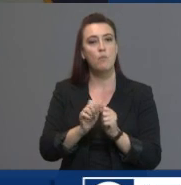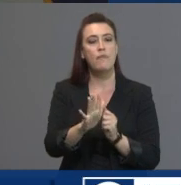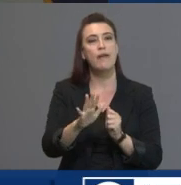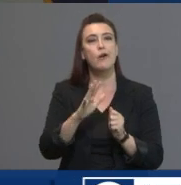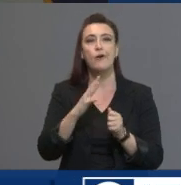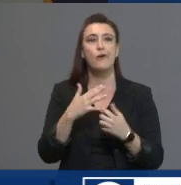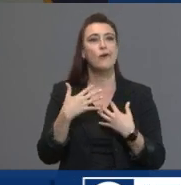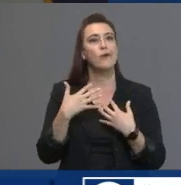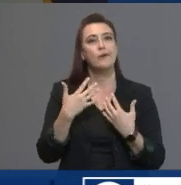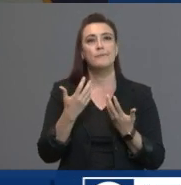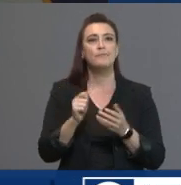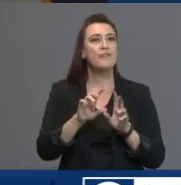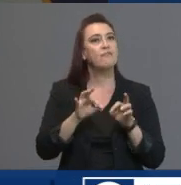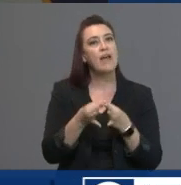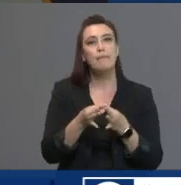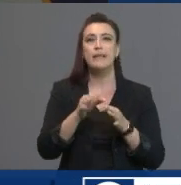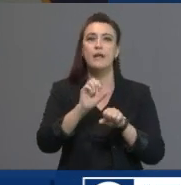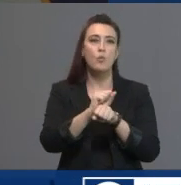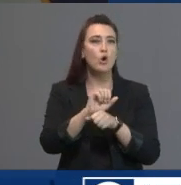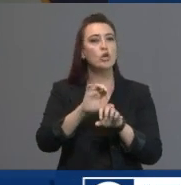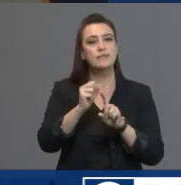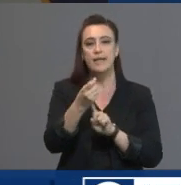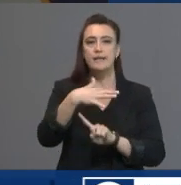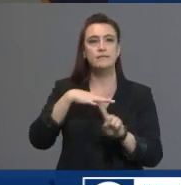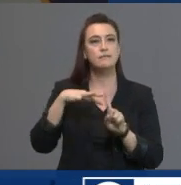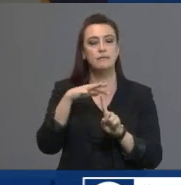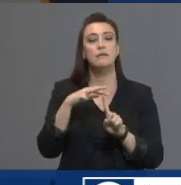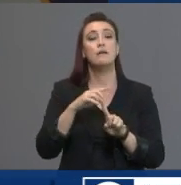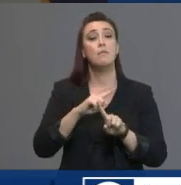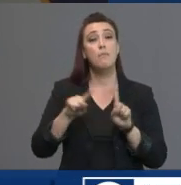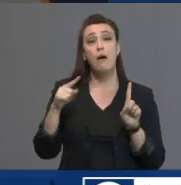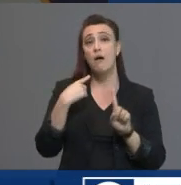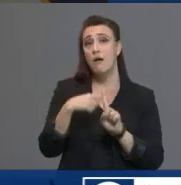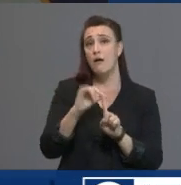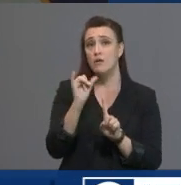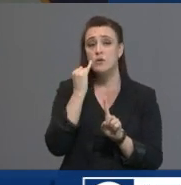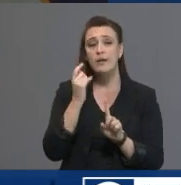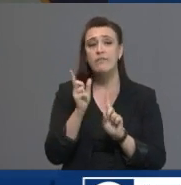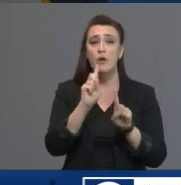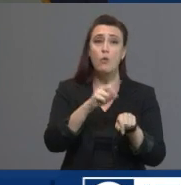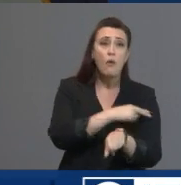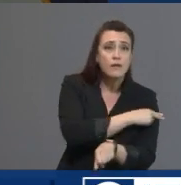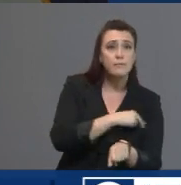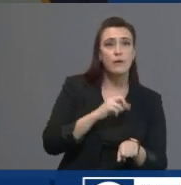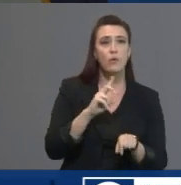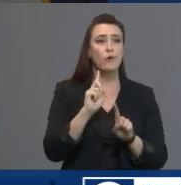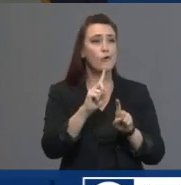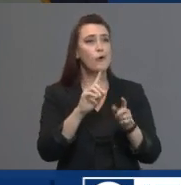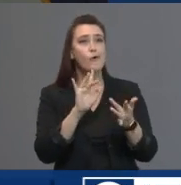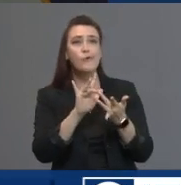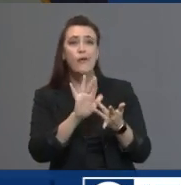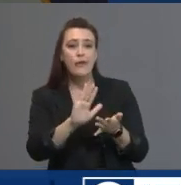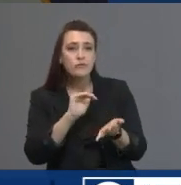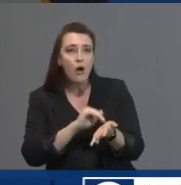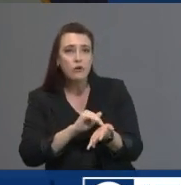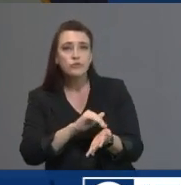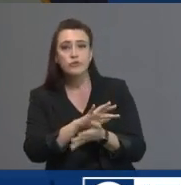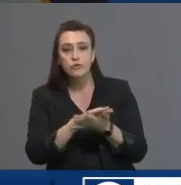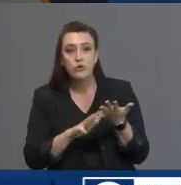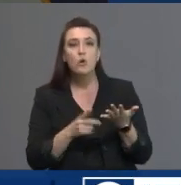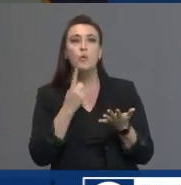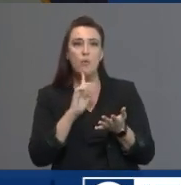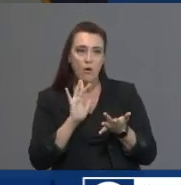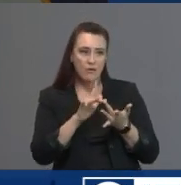to a healthcare institution like a hospital or a physician's office, we will reach out to those healthcare workers because we know that they are also high